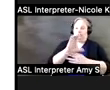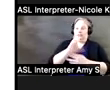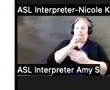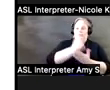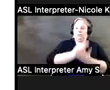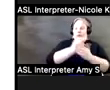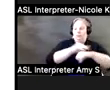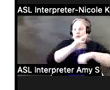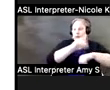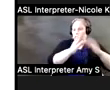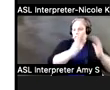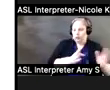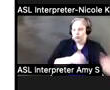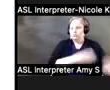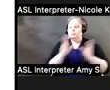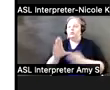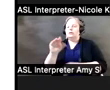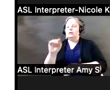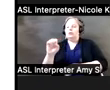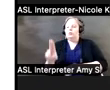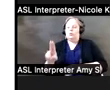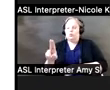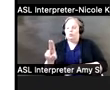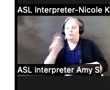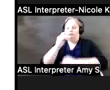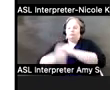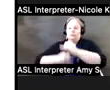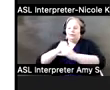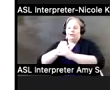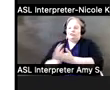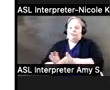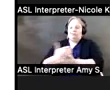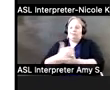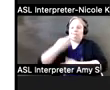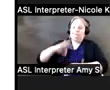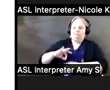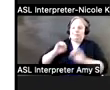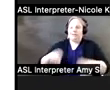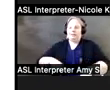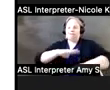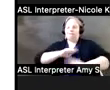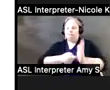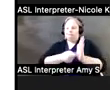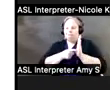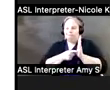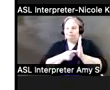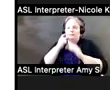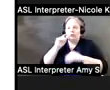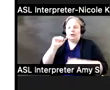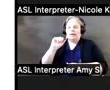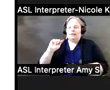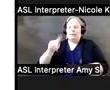counselors, and then the CEUs are the international ones that meet the requirements for